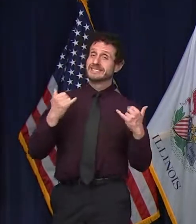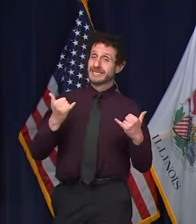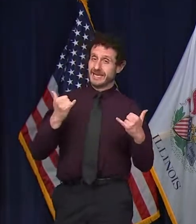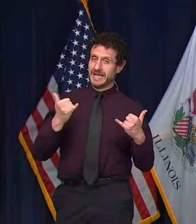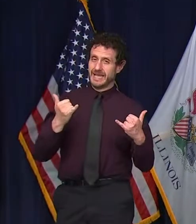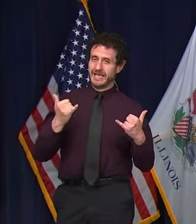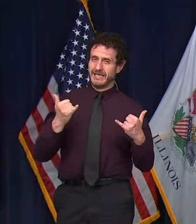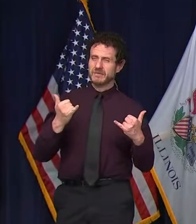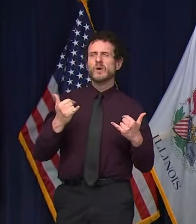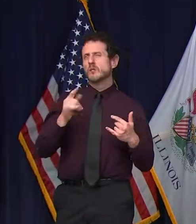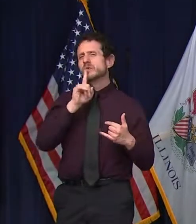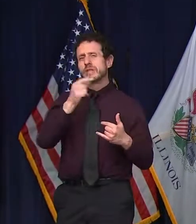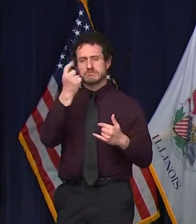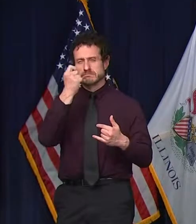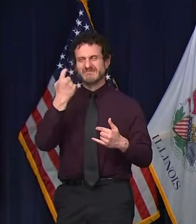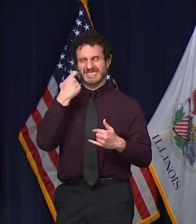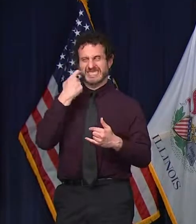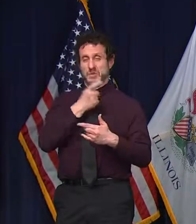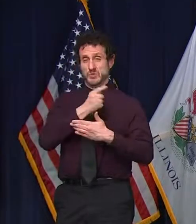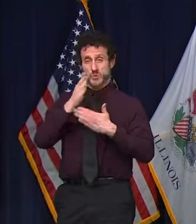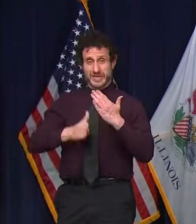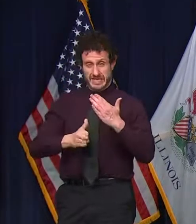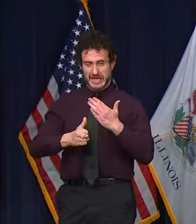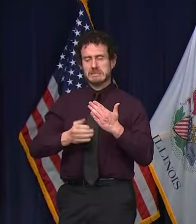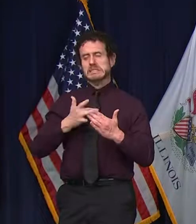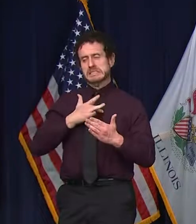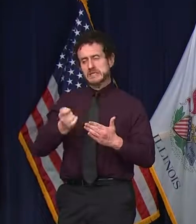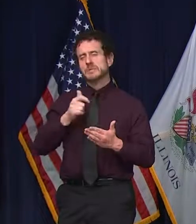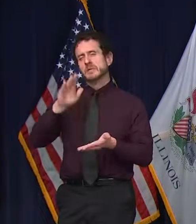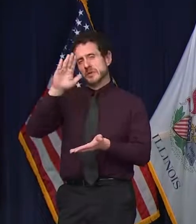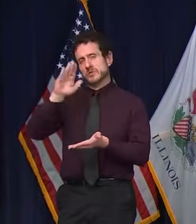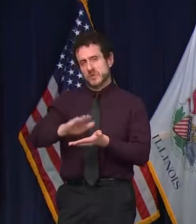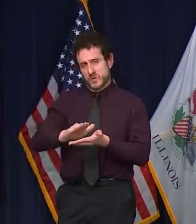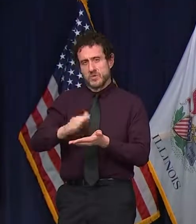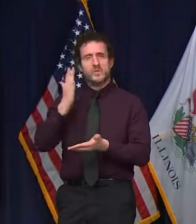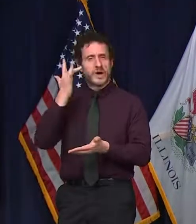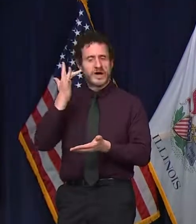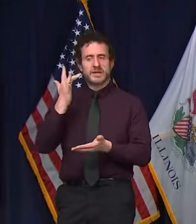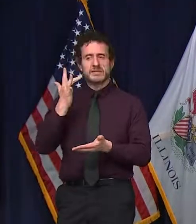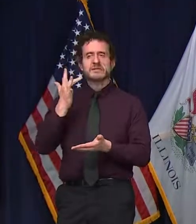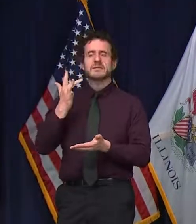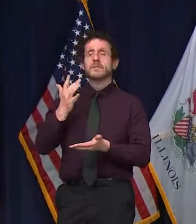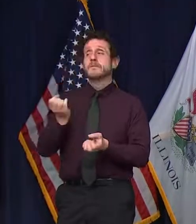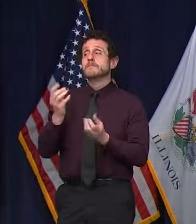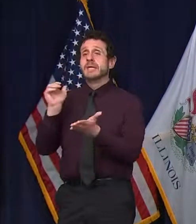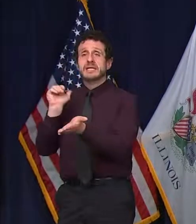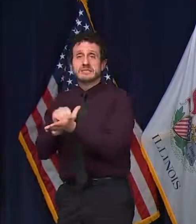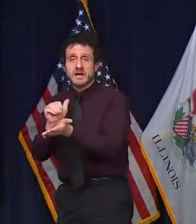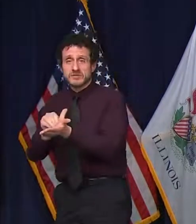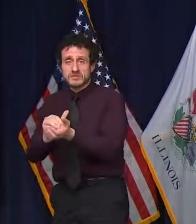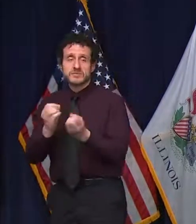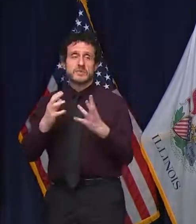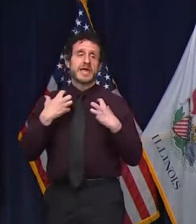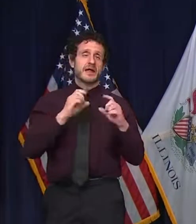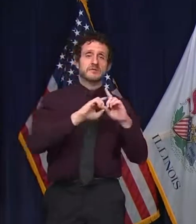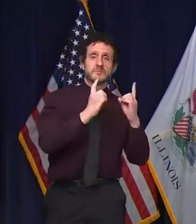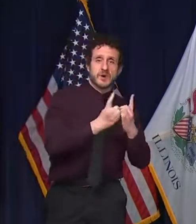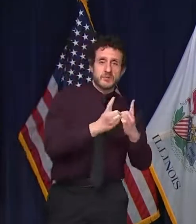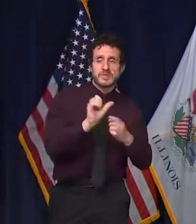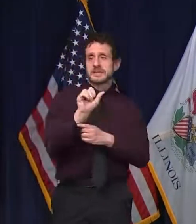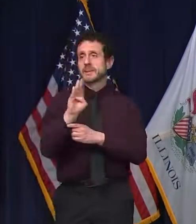the weekends, a little bit lower, and that's because medical providers, local health departments,